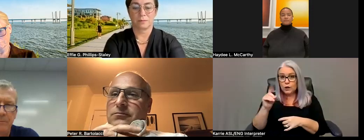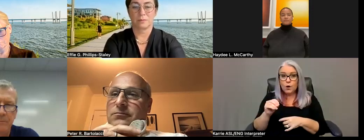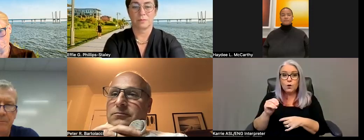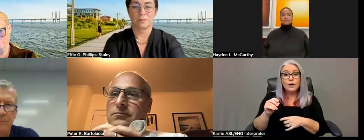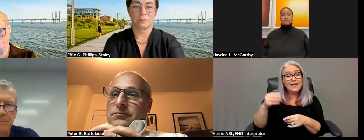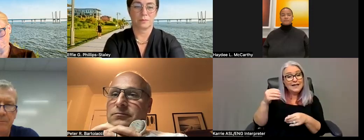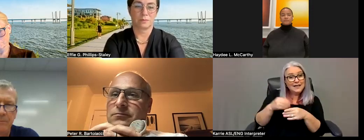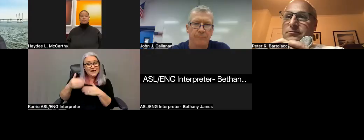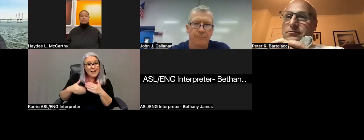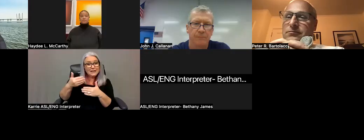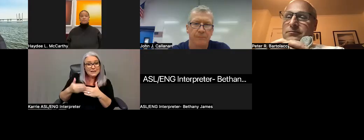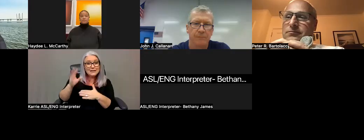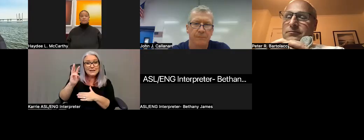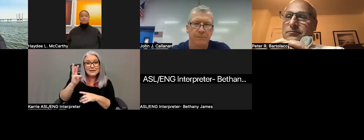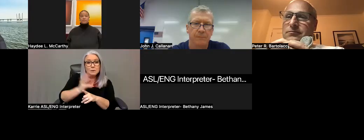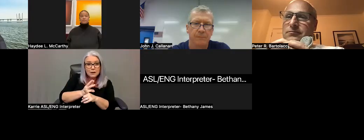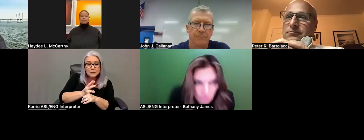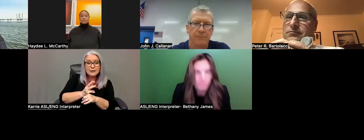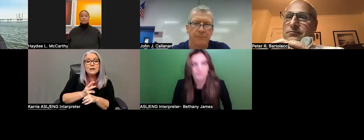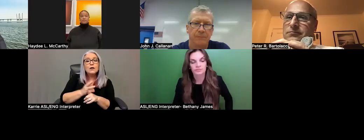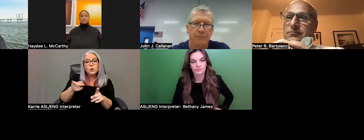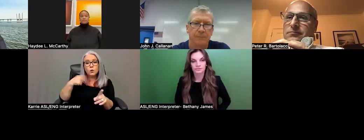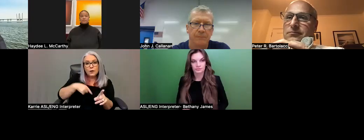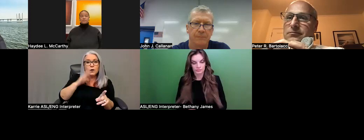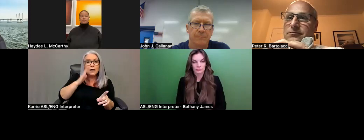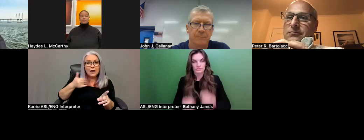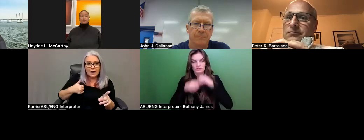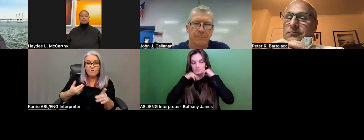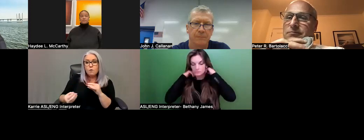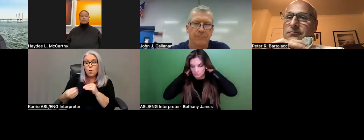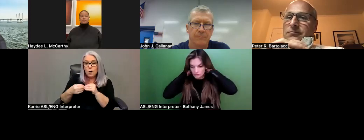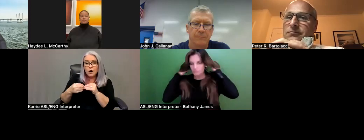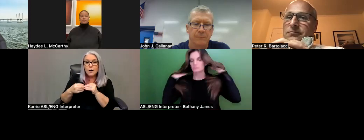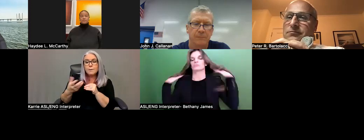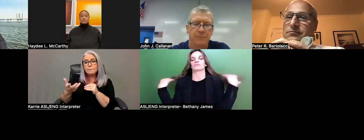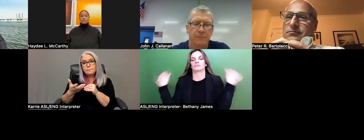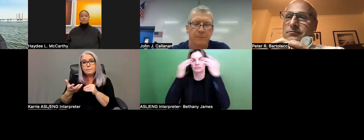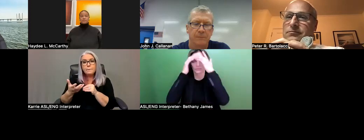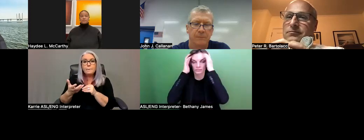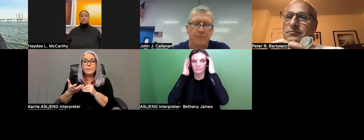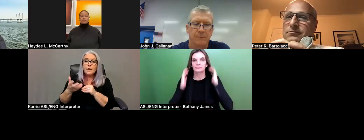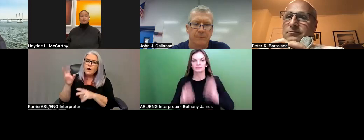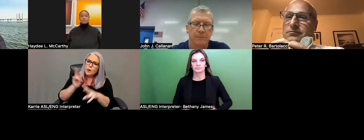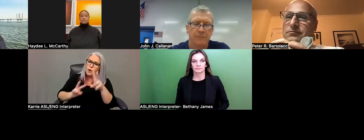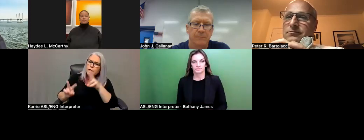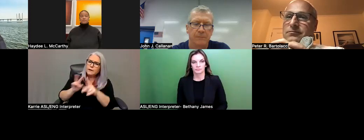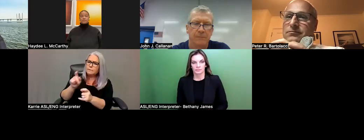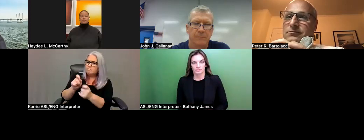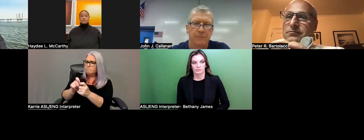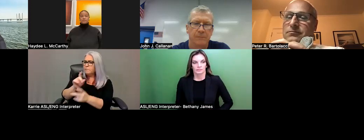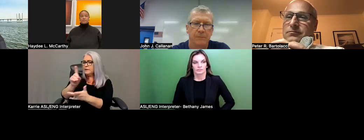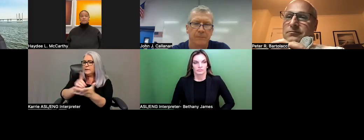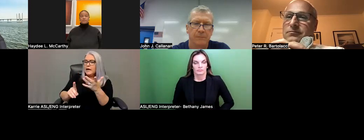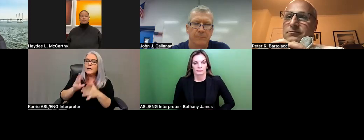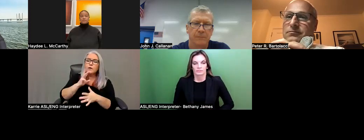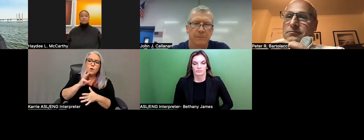within the next 6 months, where there will be a more look at the design of the waterfront